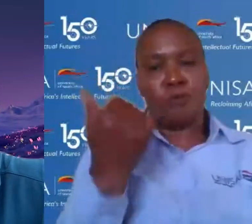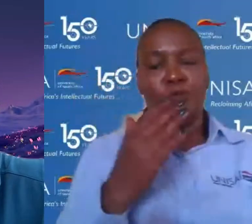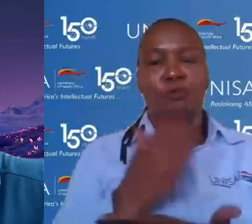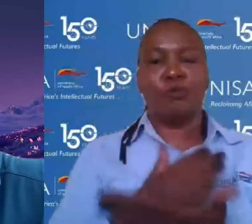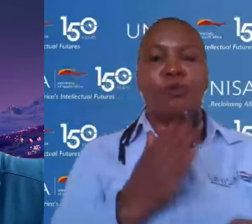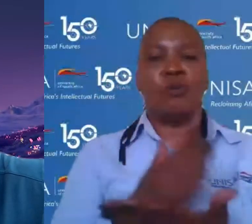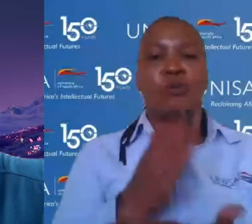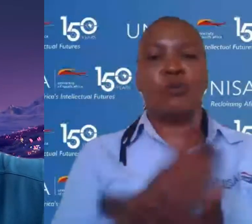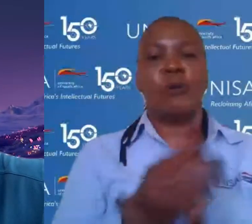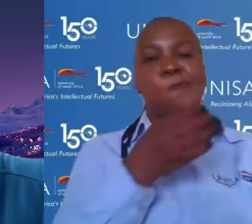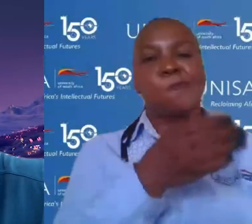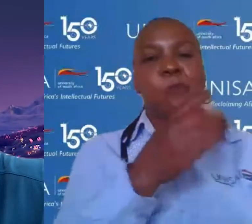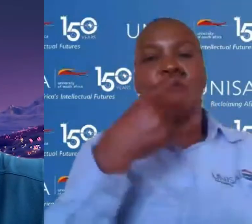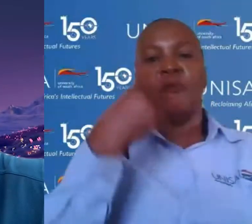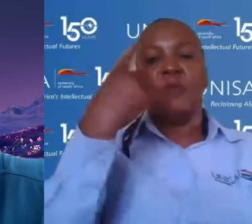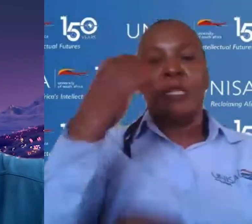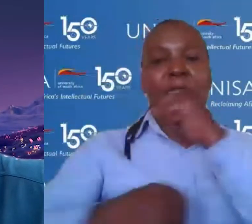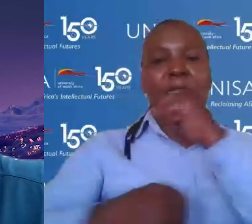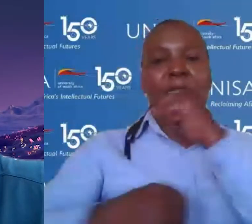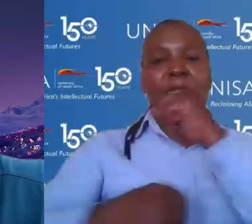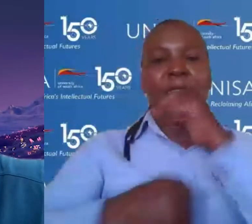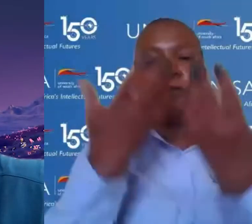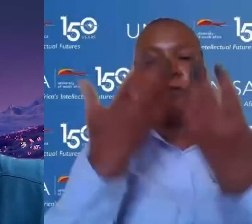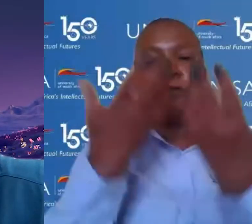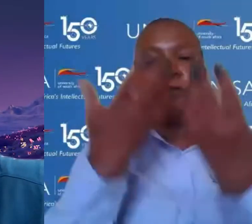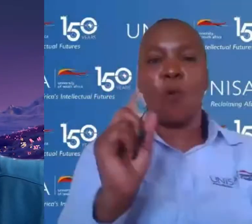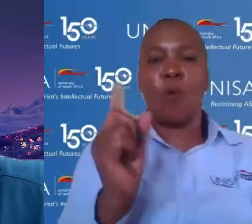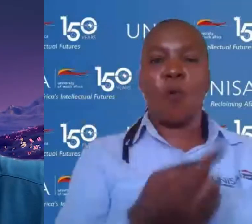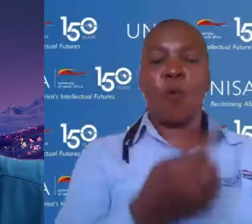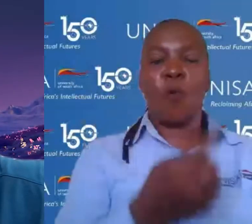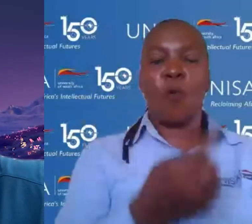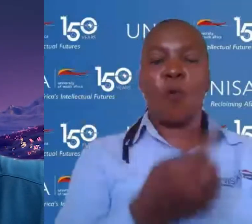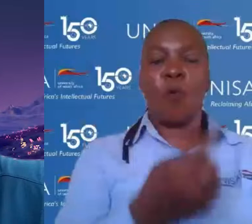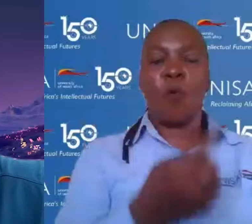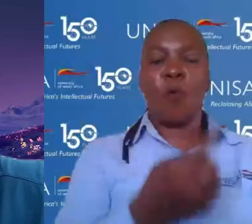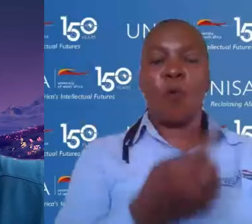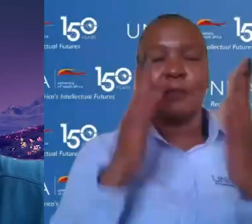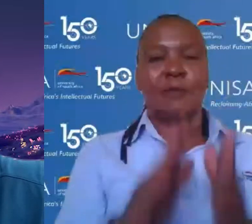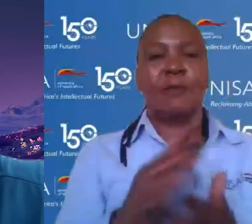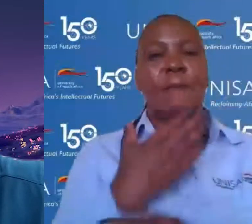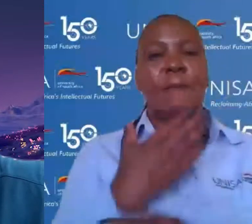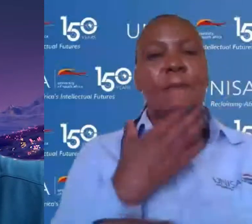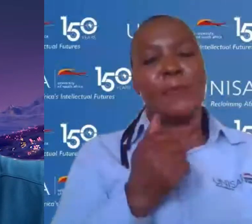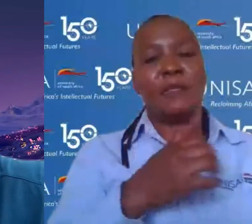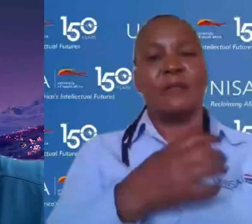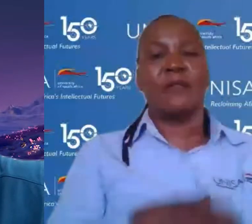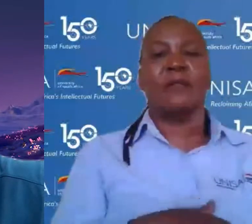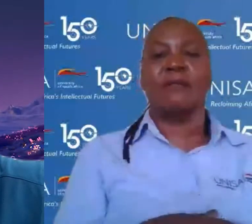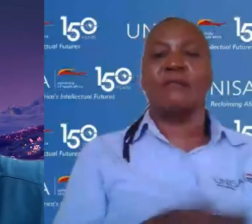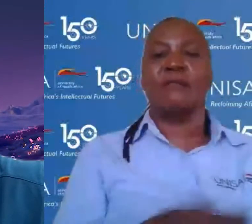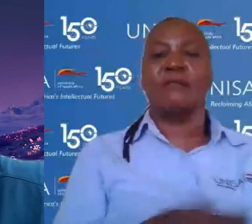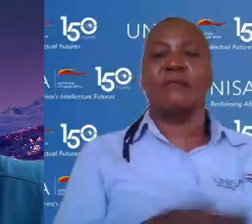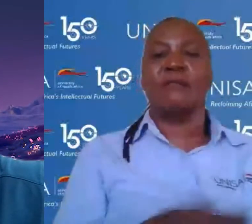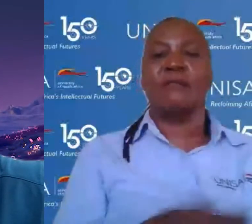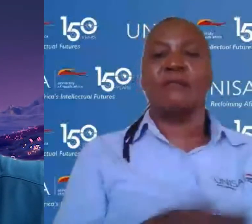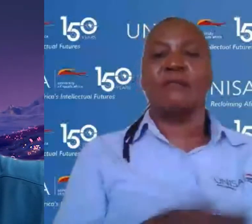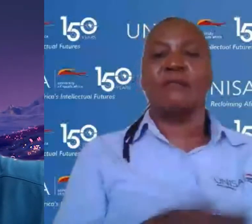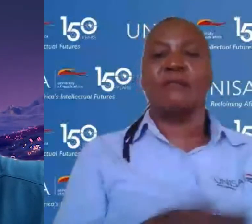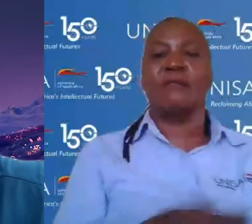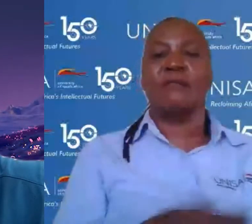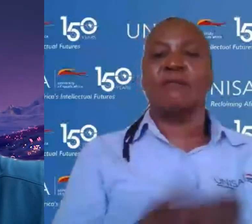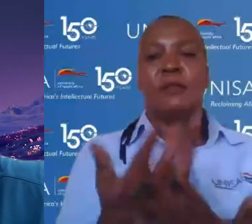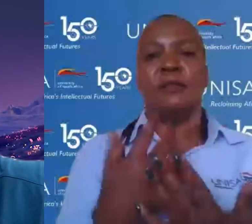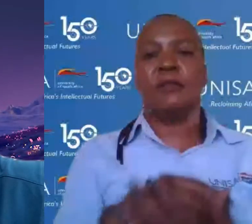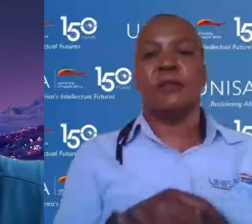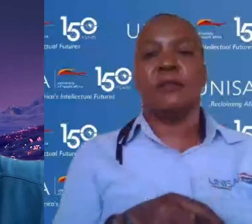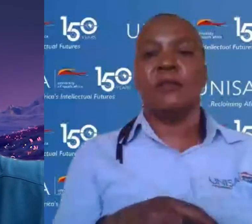first-year students or only returning students. So please do inquire if you happen to be on campus,